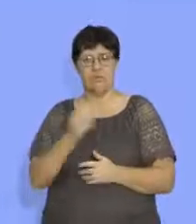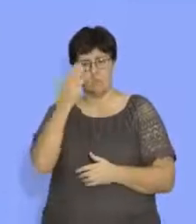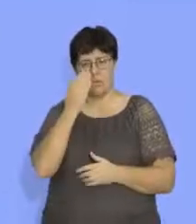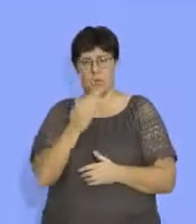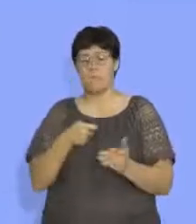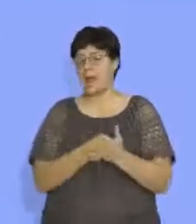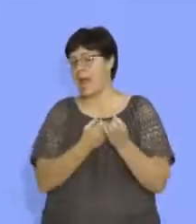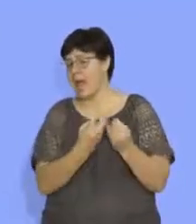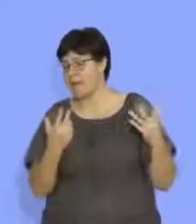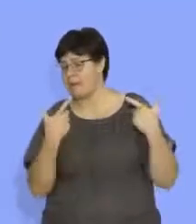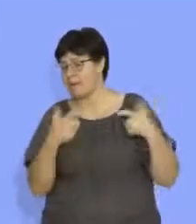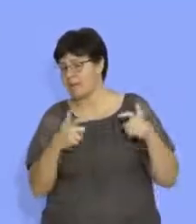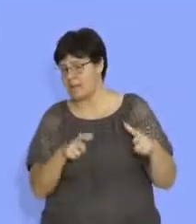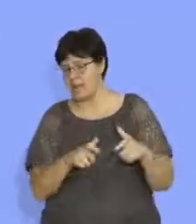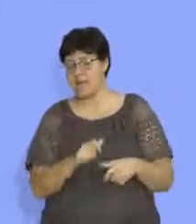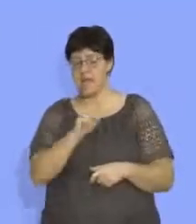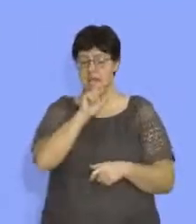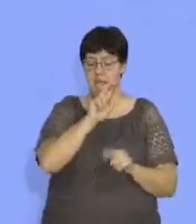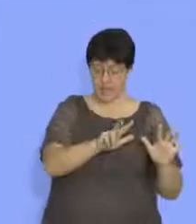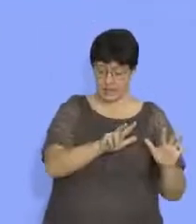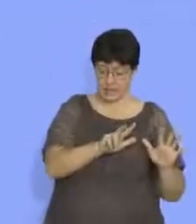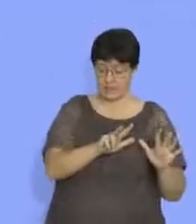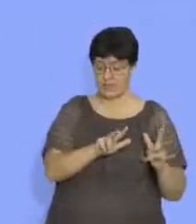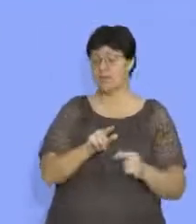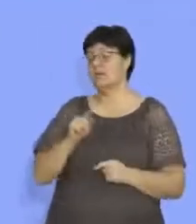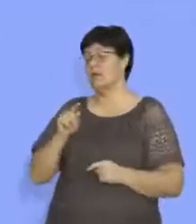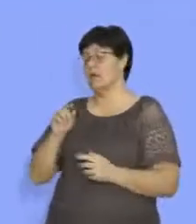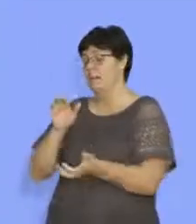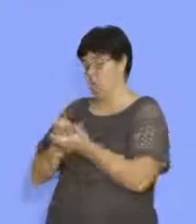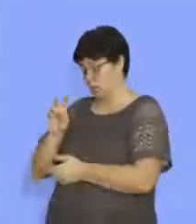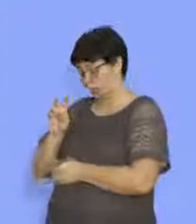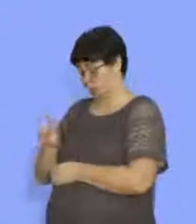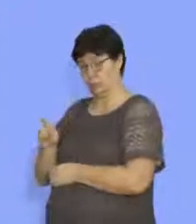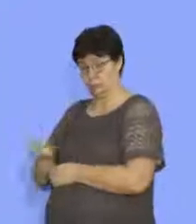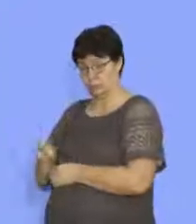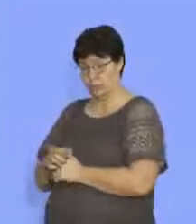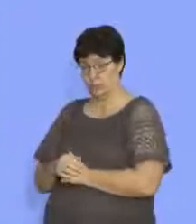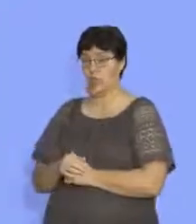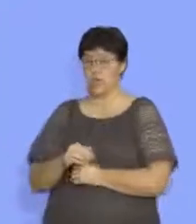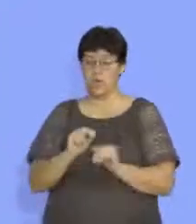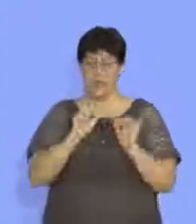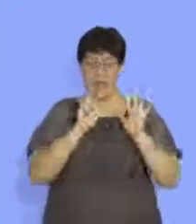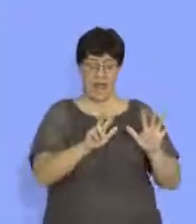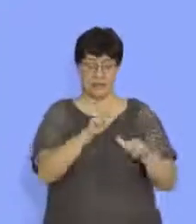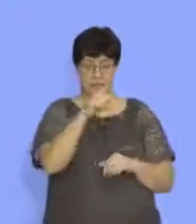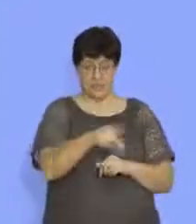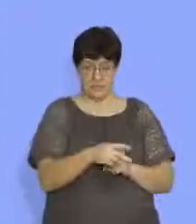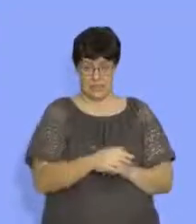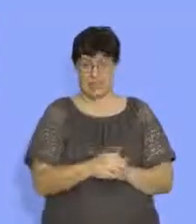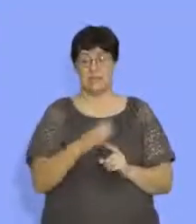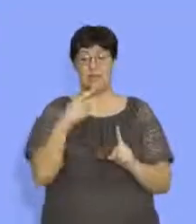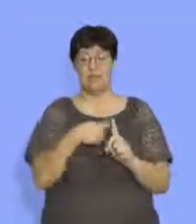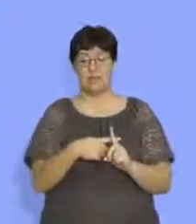know that they bought 8 pizzas and 2 burgers for a total of that. So it means